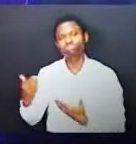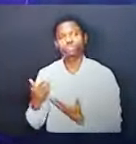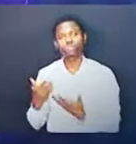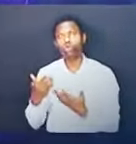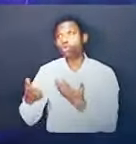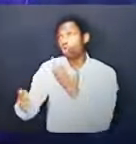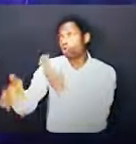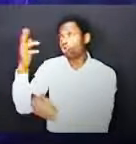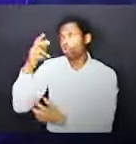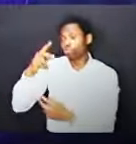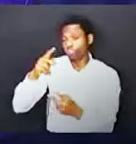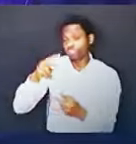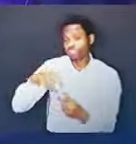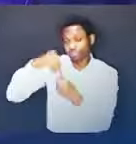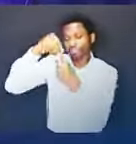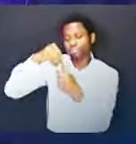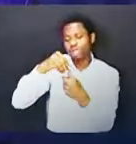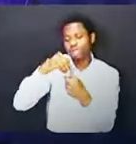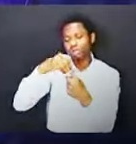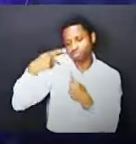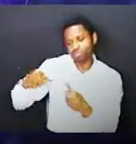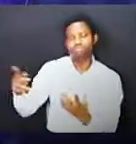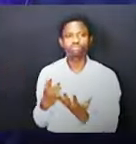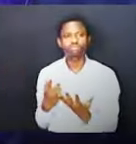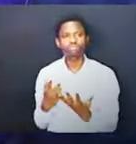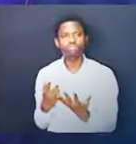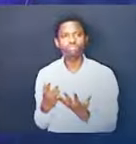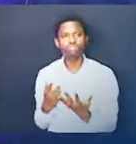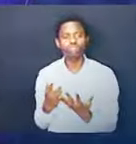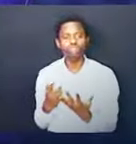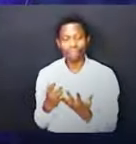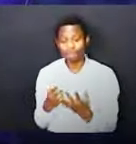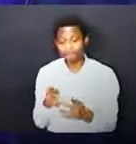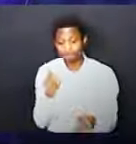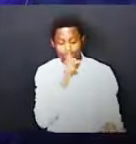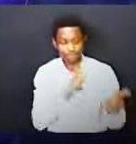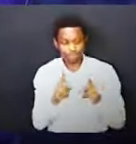special possession. A people with a divine